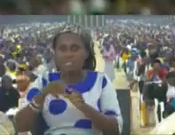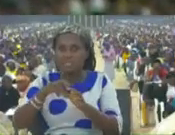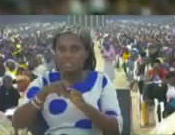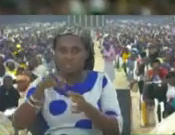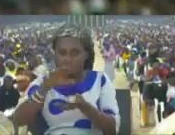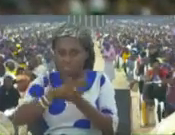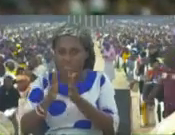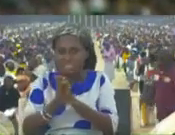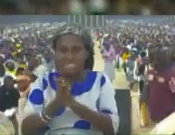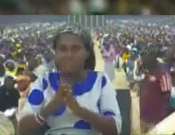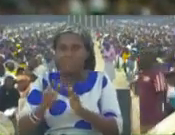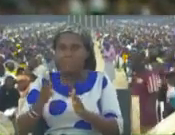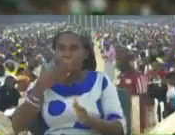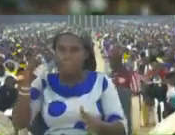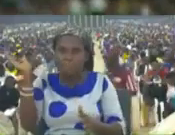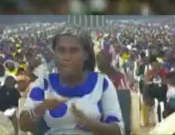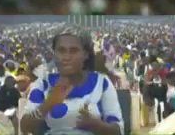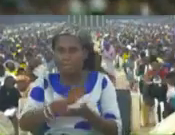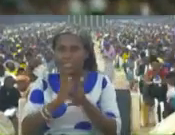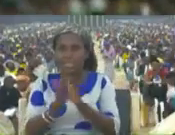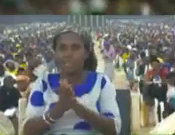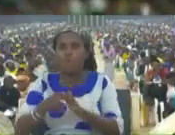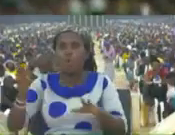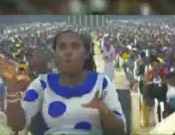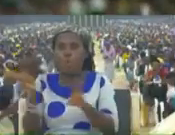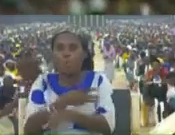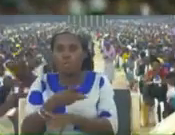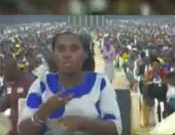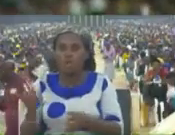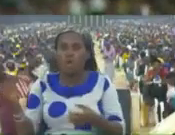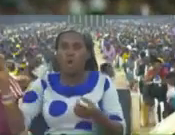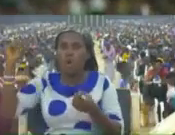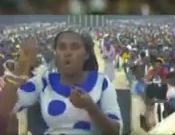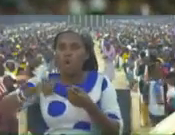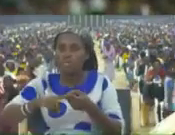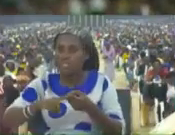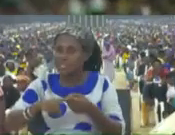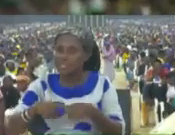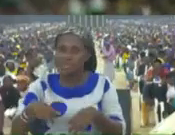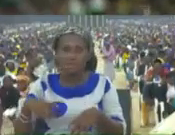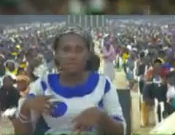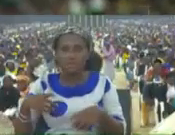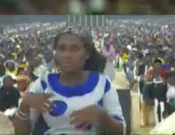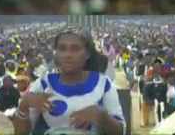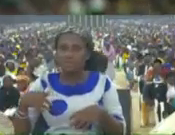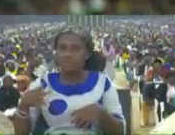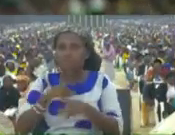bad and got worse and worse until it couldn't get any worse.